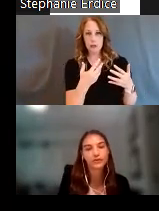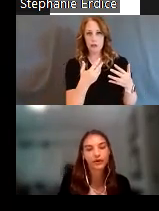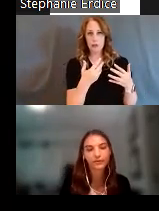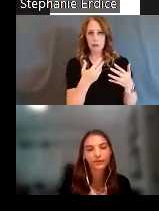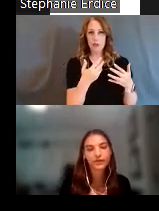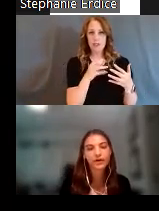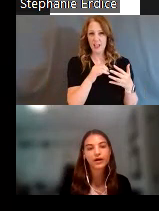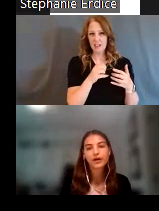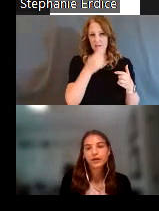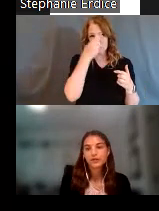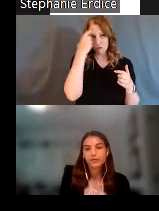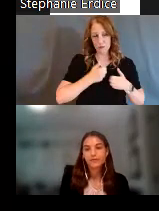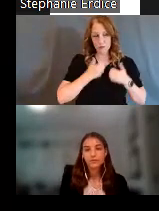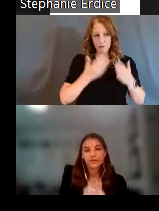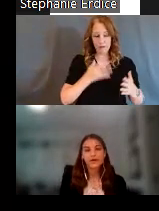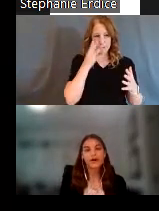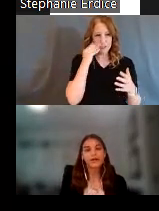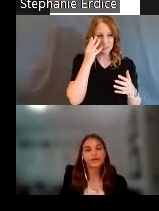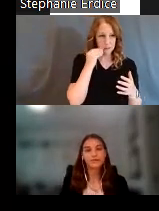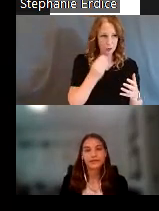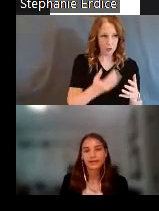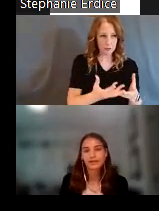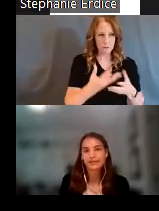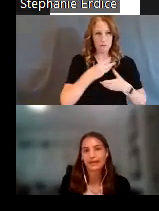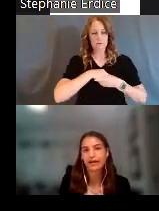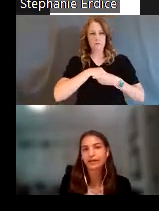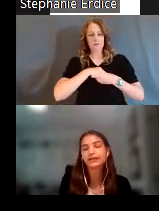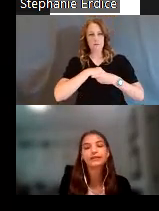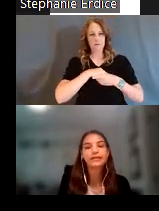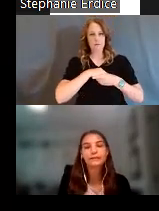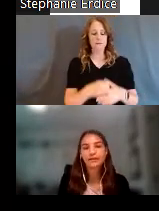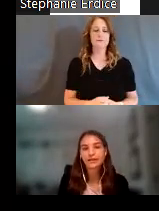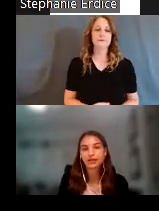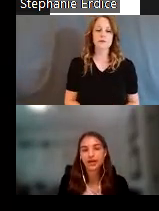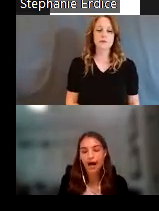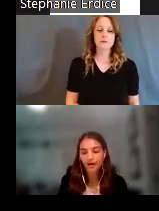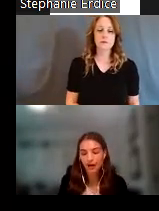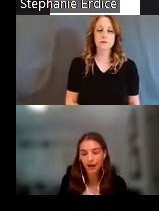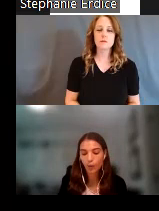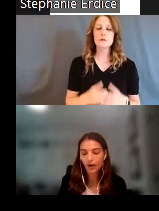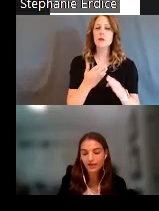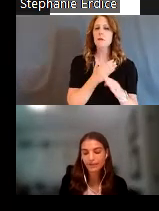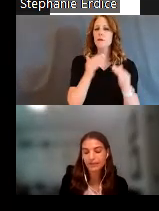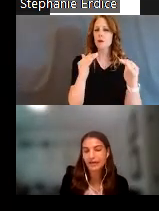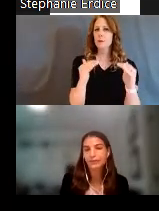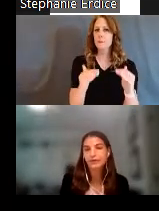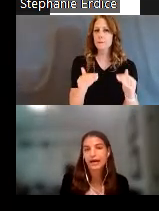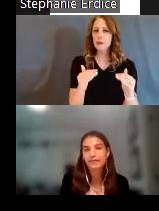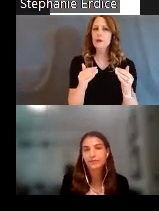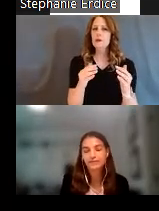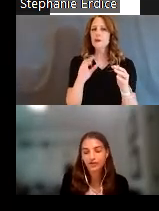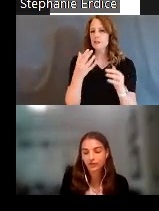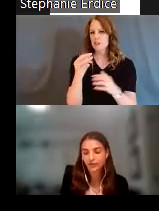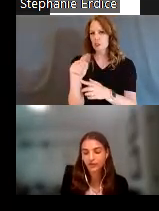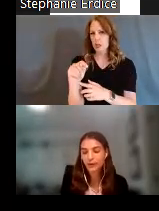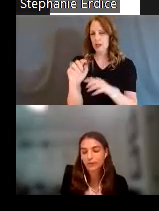survivors have endured. So before moving on to the next slide, let's put into the chat, what are some examples